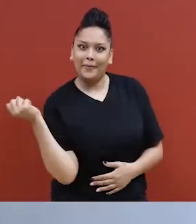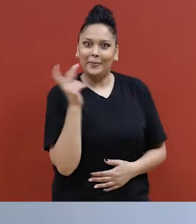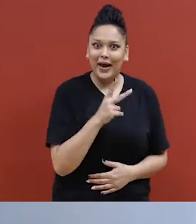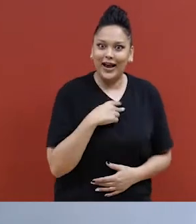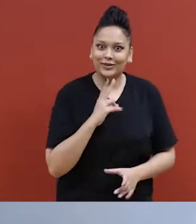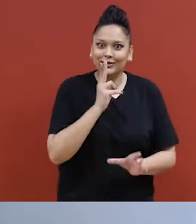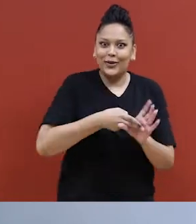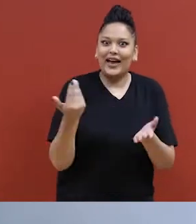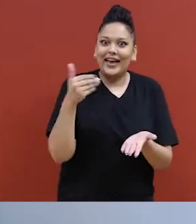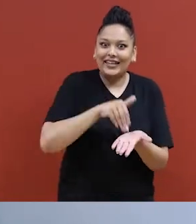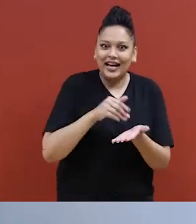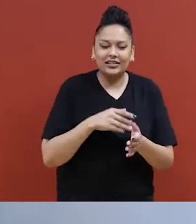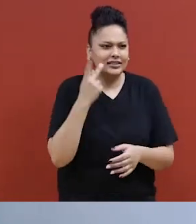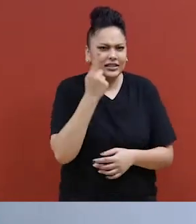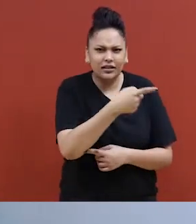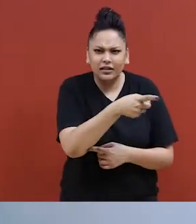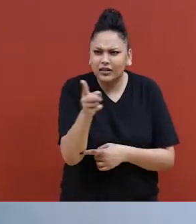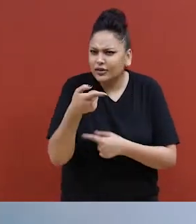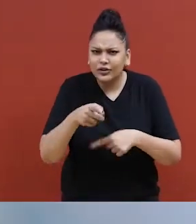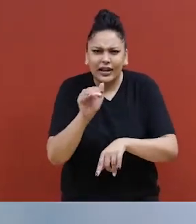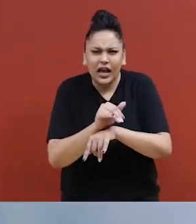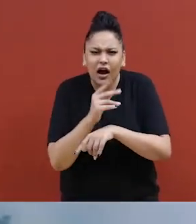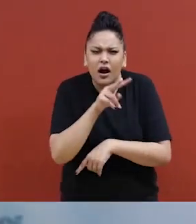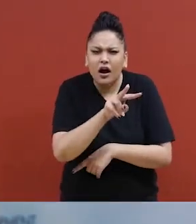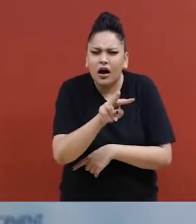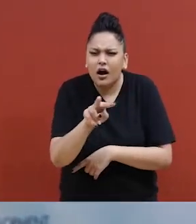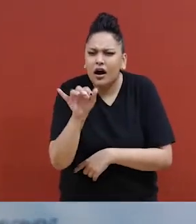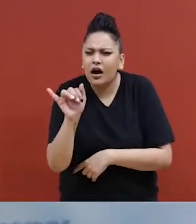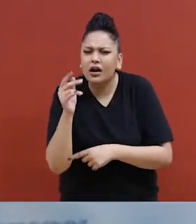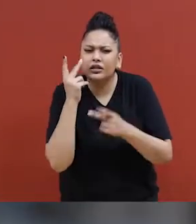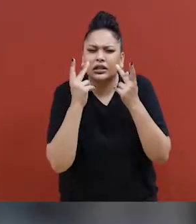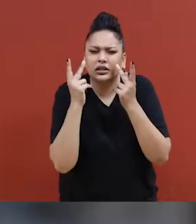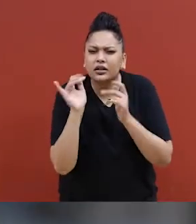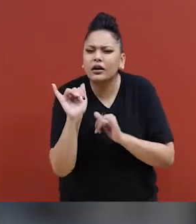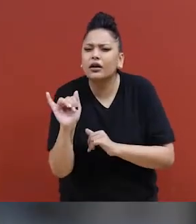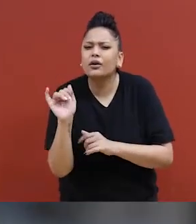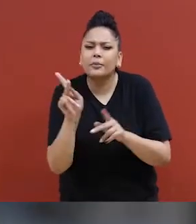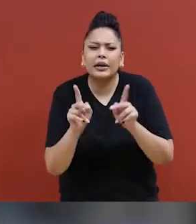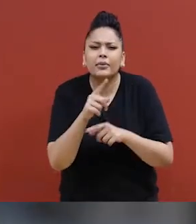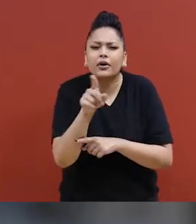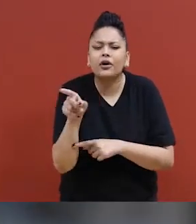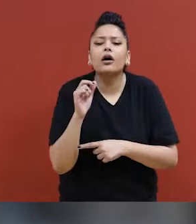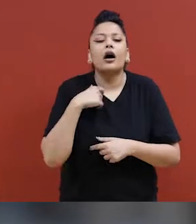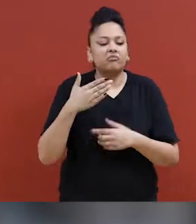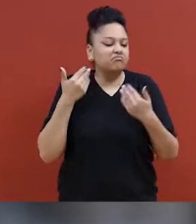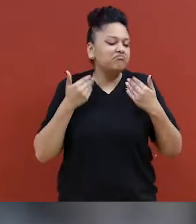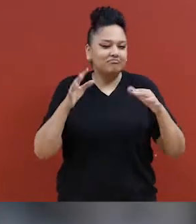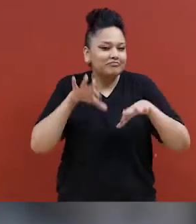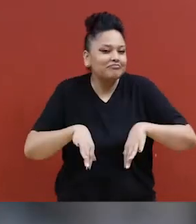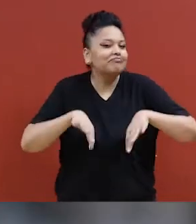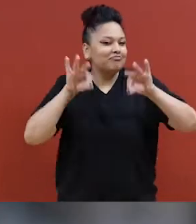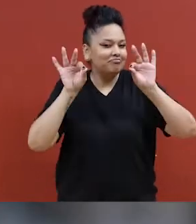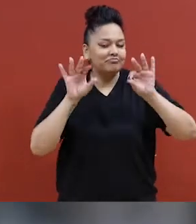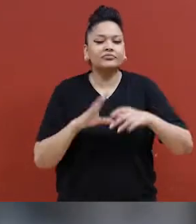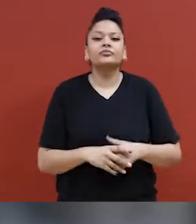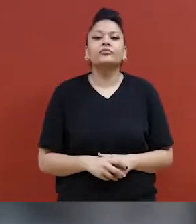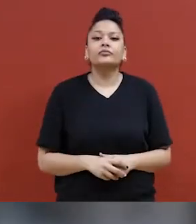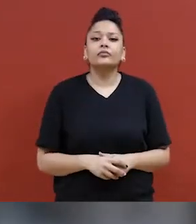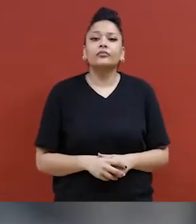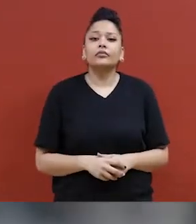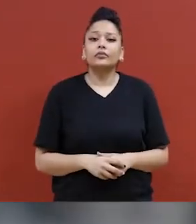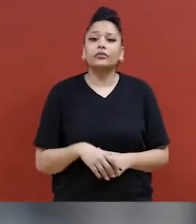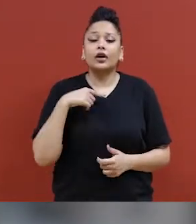participants do that, and through Wen-Do, I was really happy to